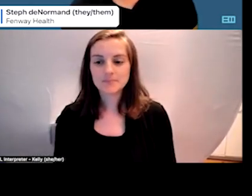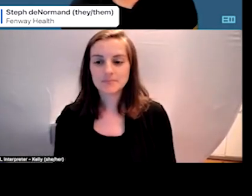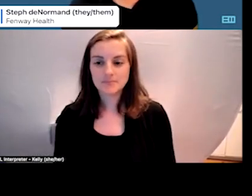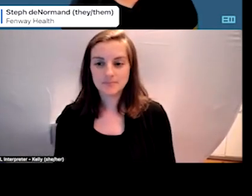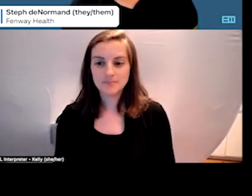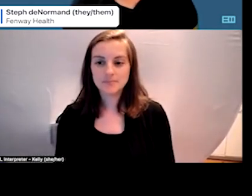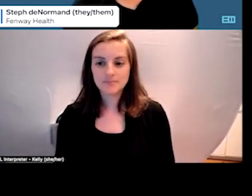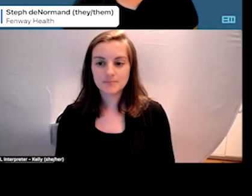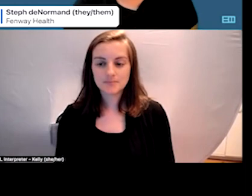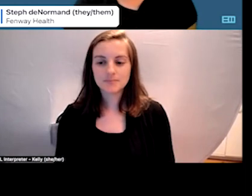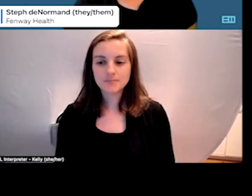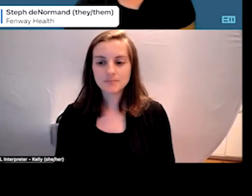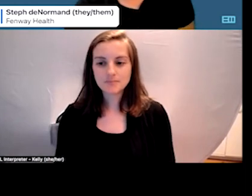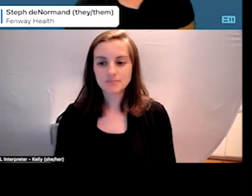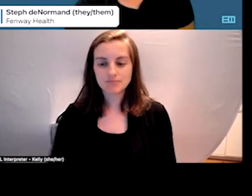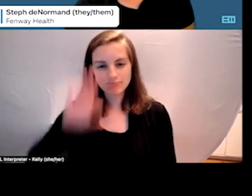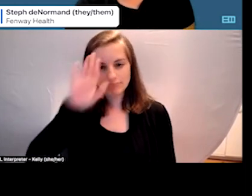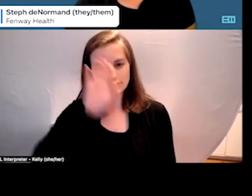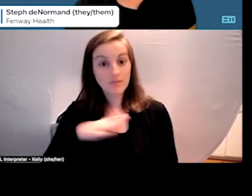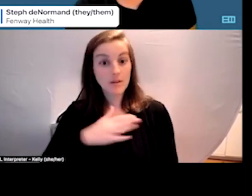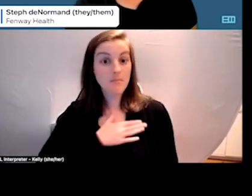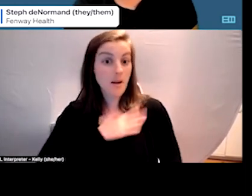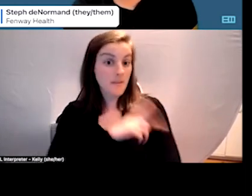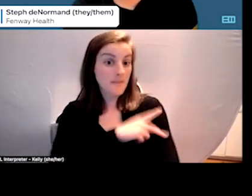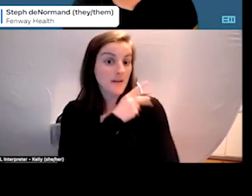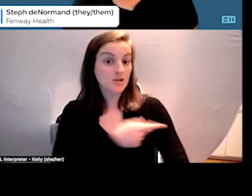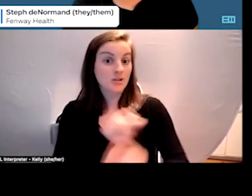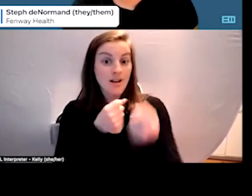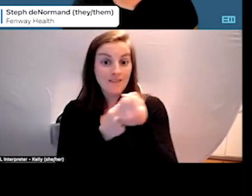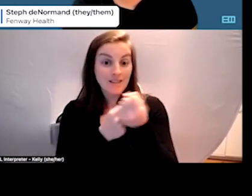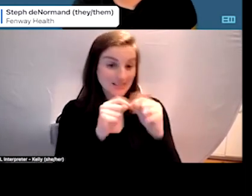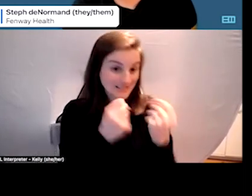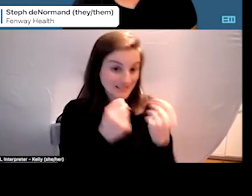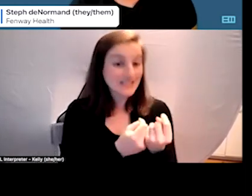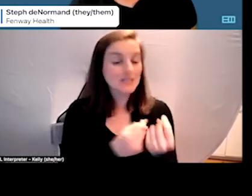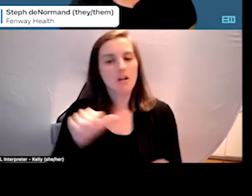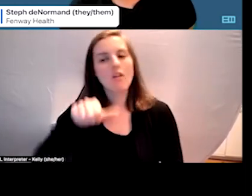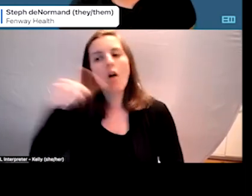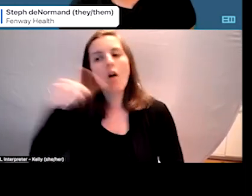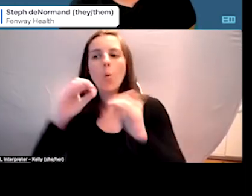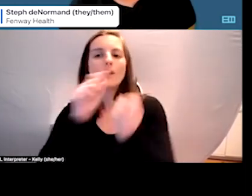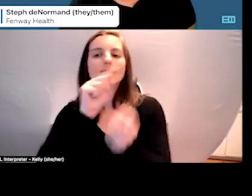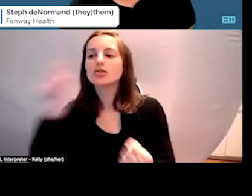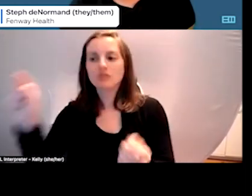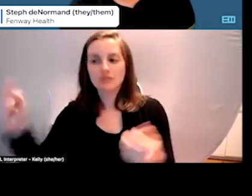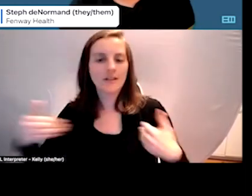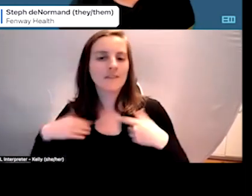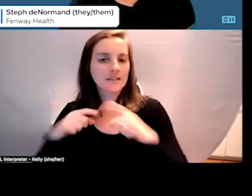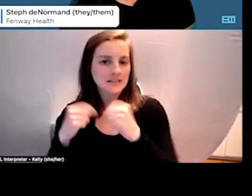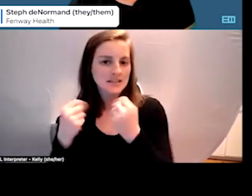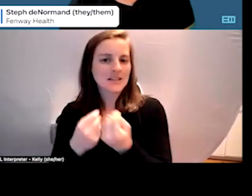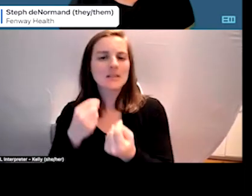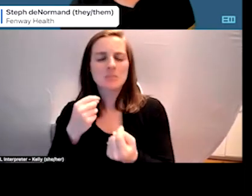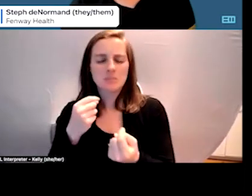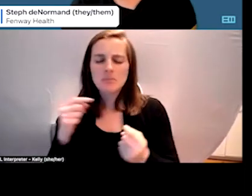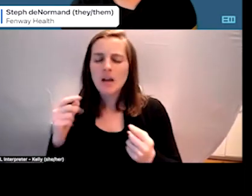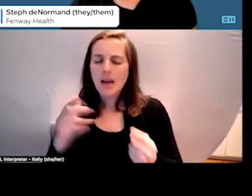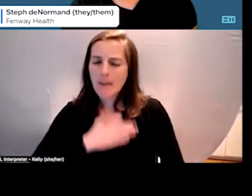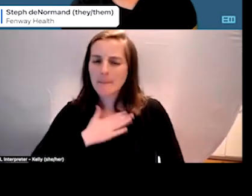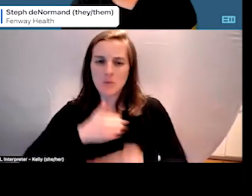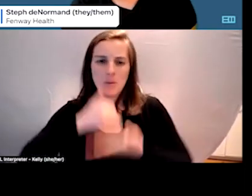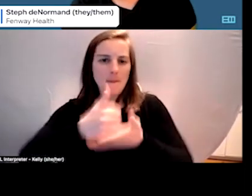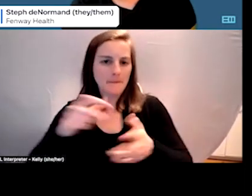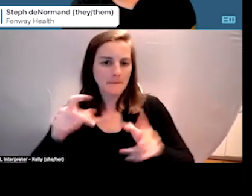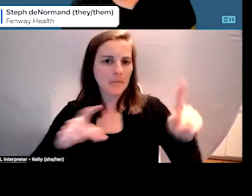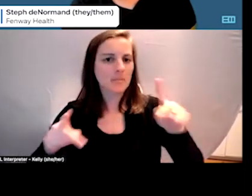team and as well as many of the others I mentioned earlier are also happy to help folks kind of think through, make plans for